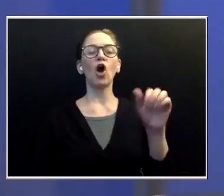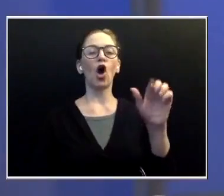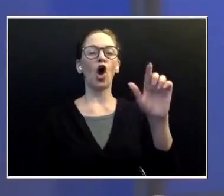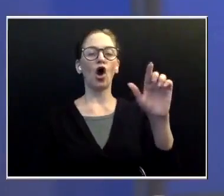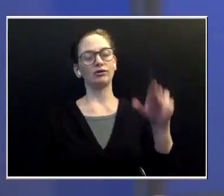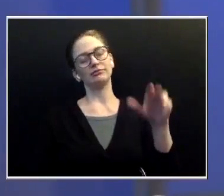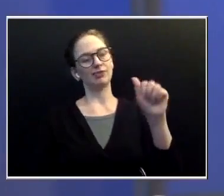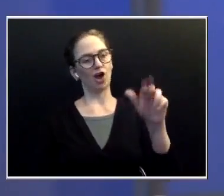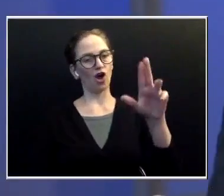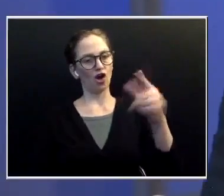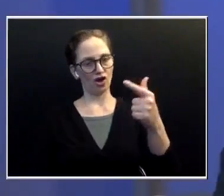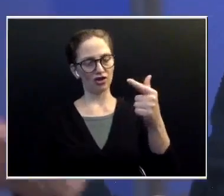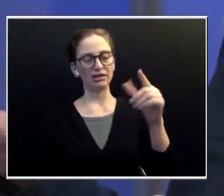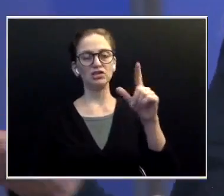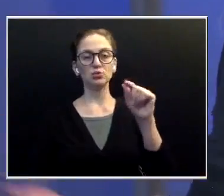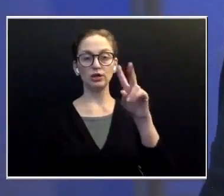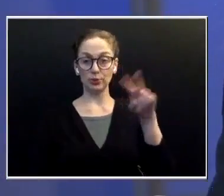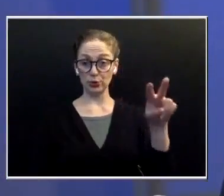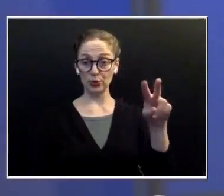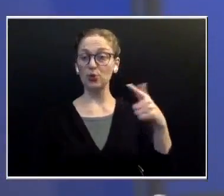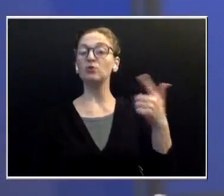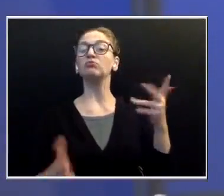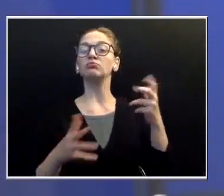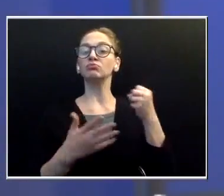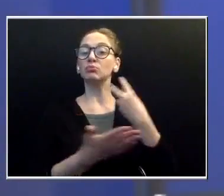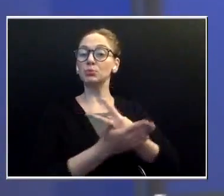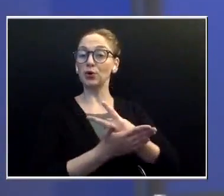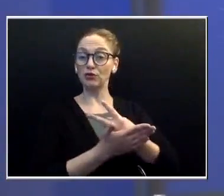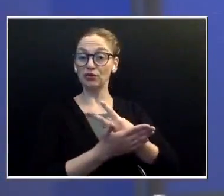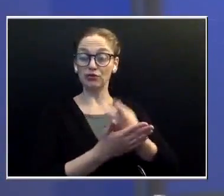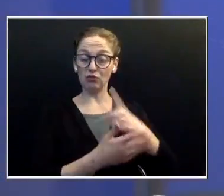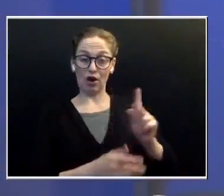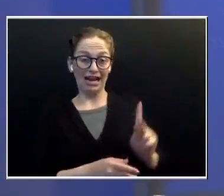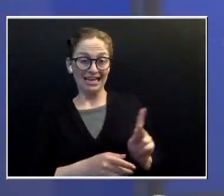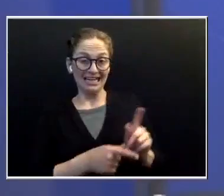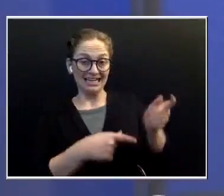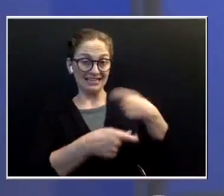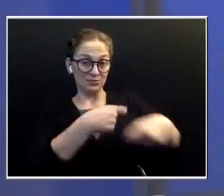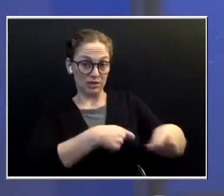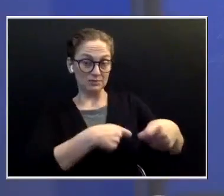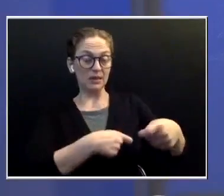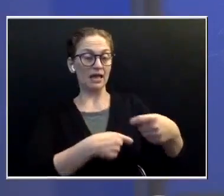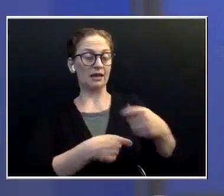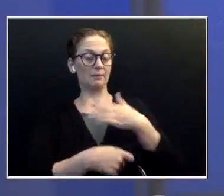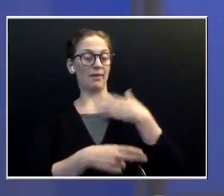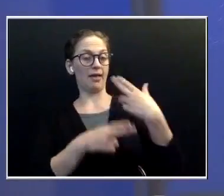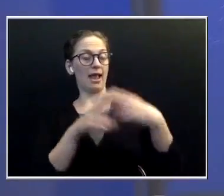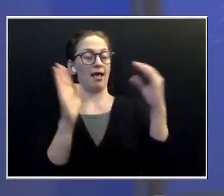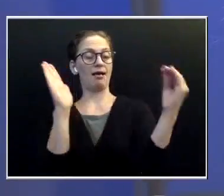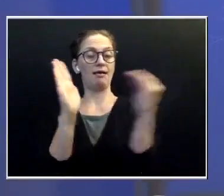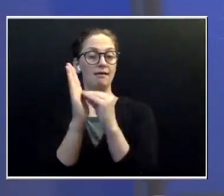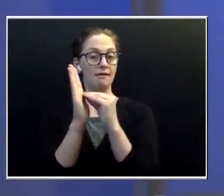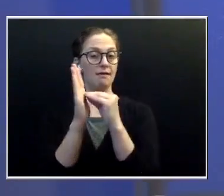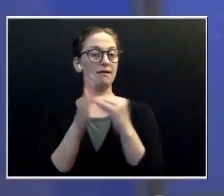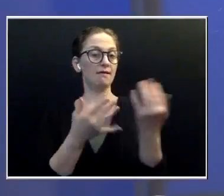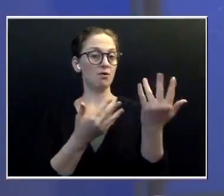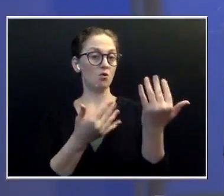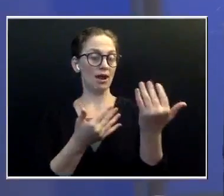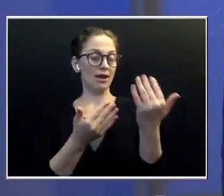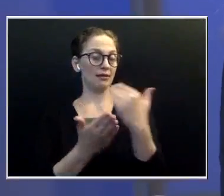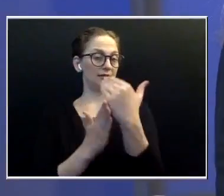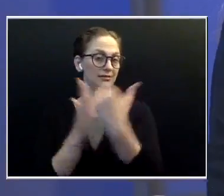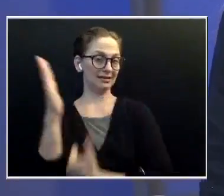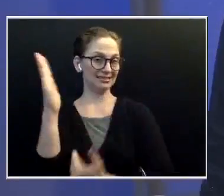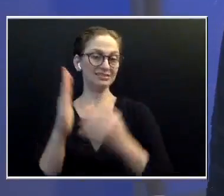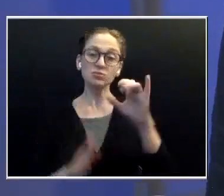list, the big world list. Yeah, the waiting list. Yes. And so that was August, but